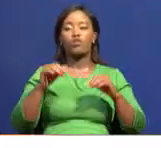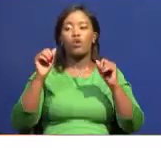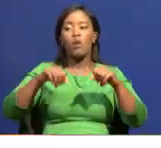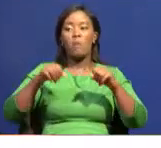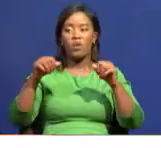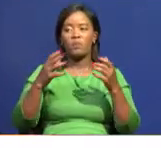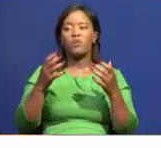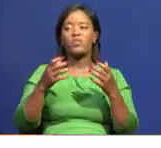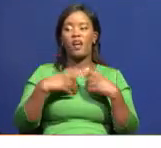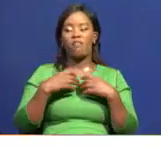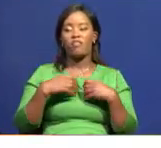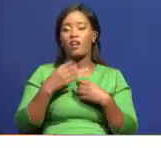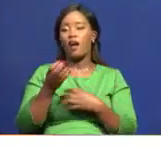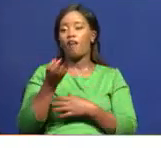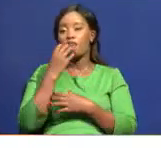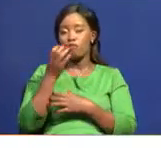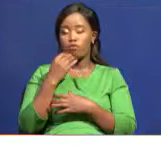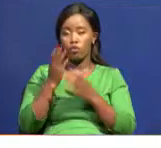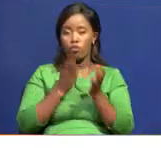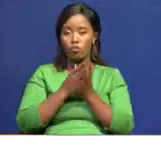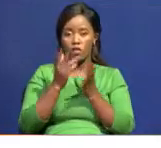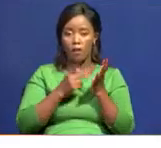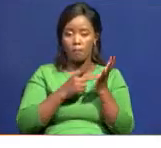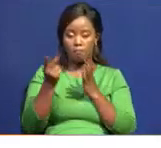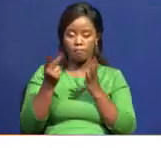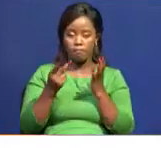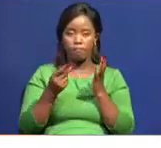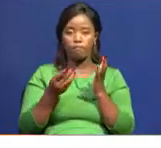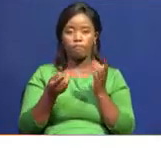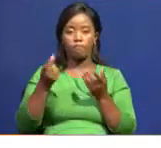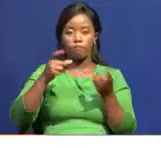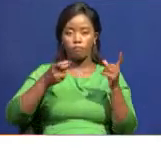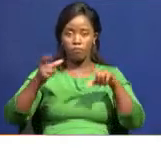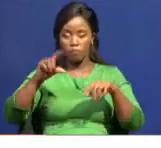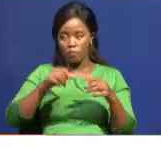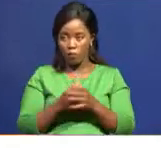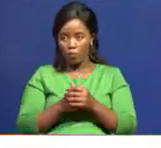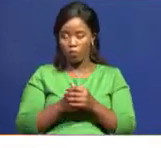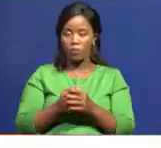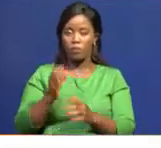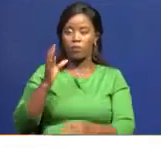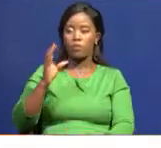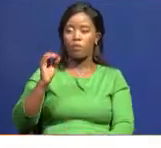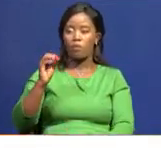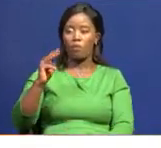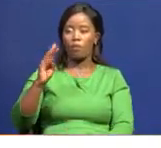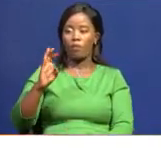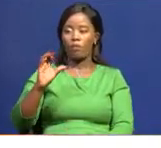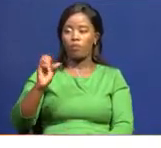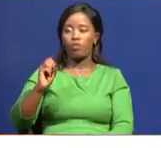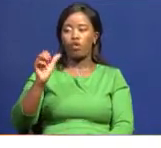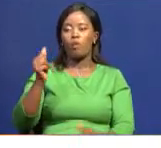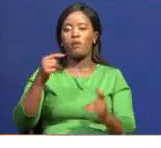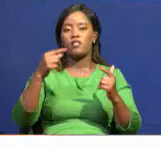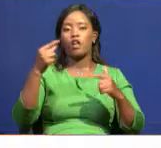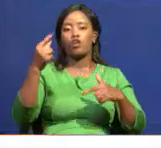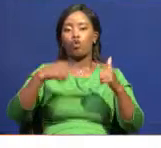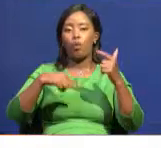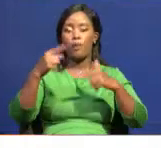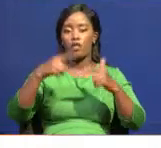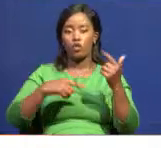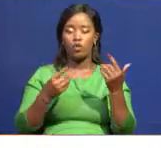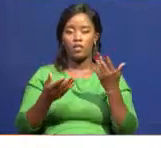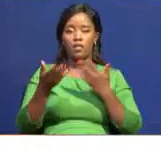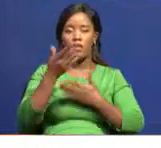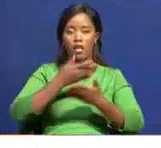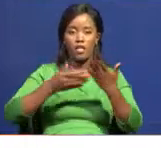by engaging in price gouging. This is according to the COMESA Competition Commission that is engaging policymakers to address